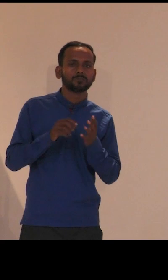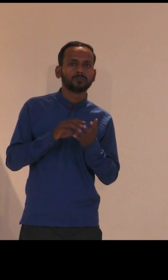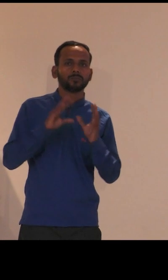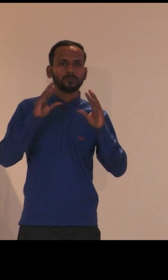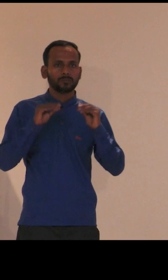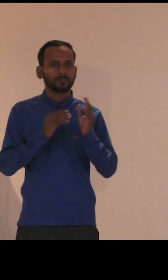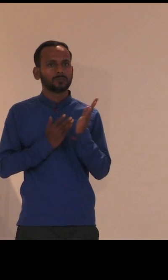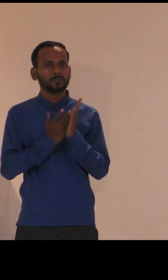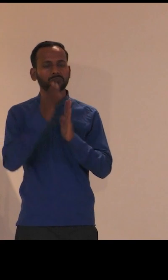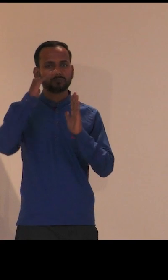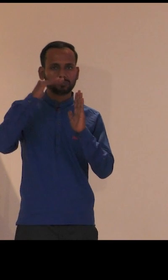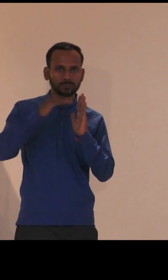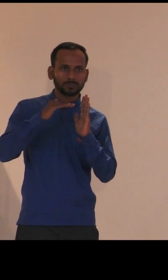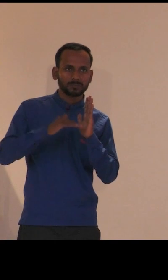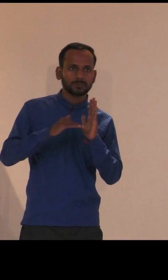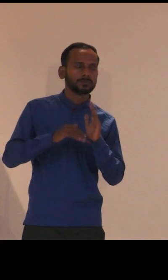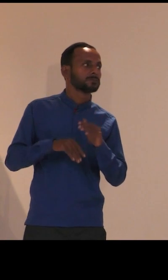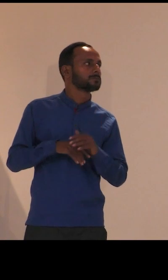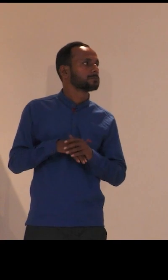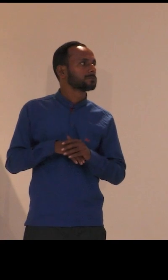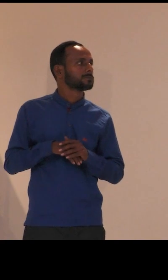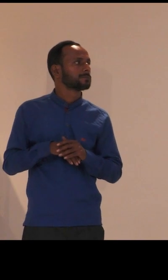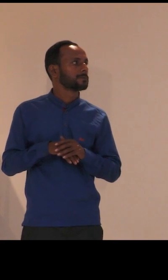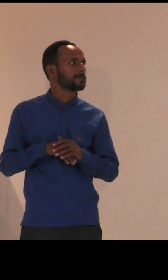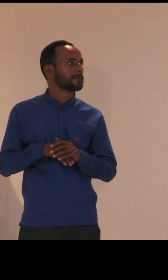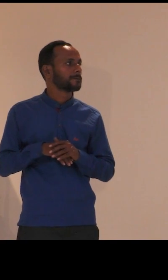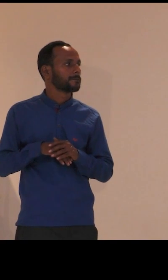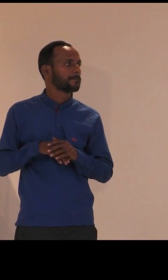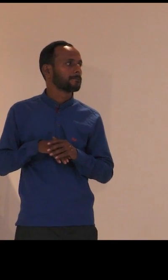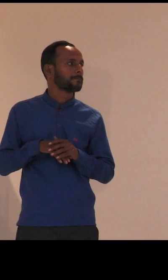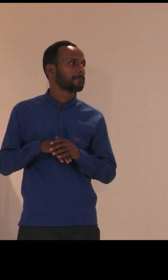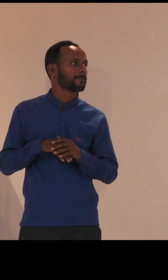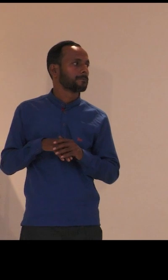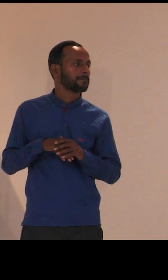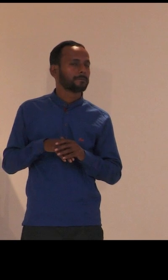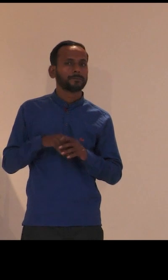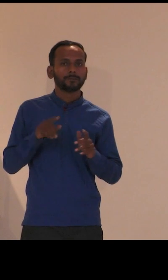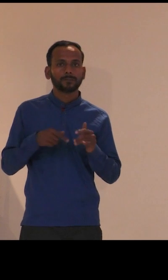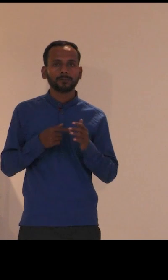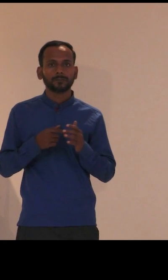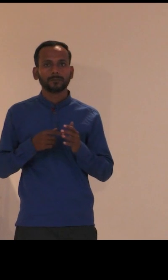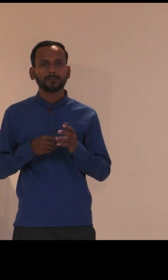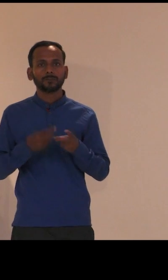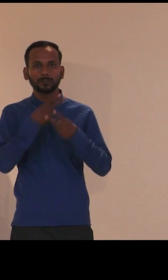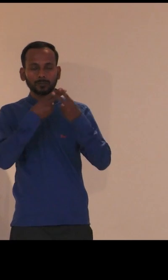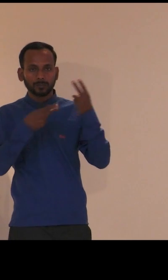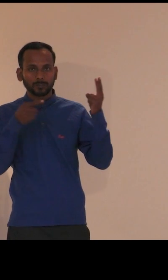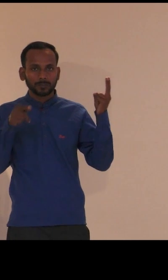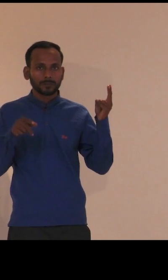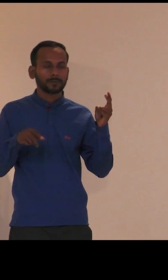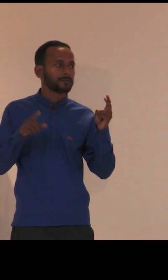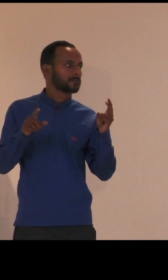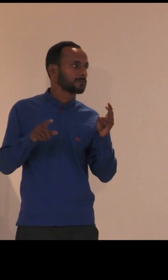developments, globalization, what have you. But also stories of health justice,